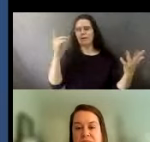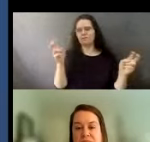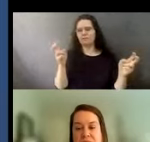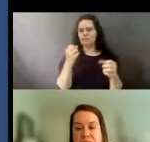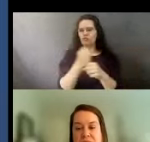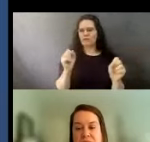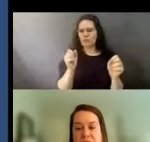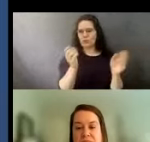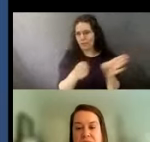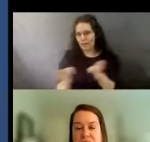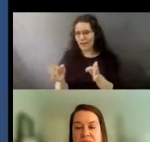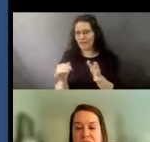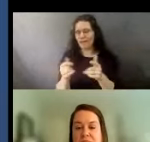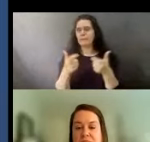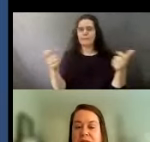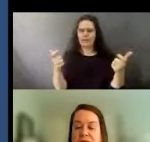interventions.